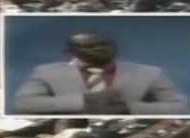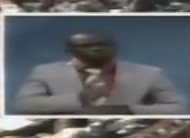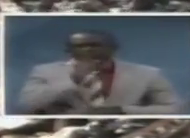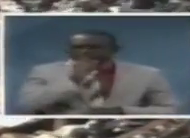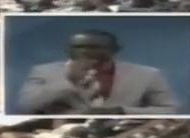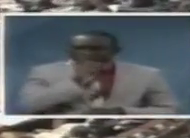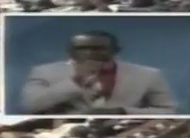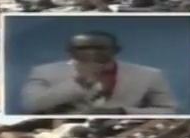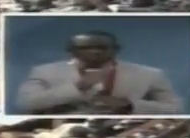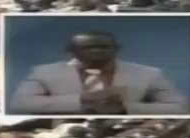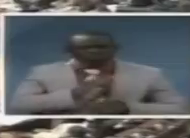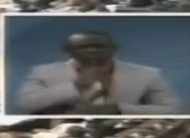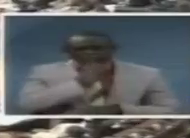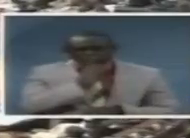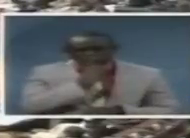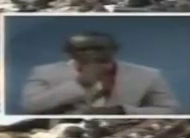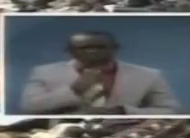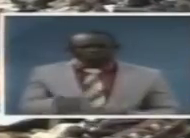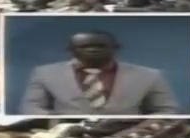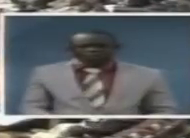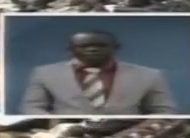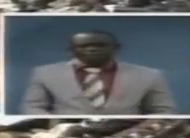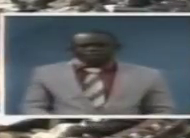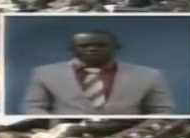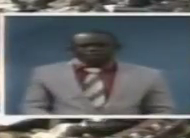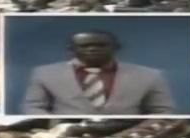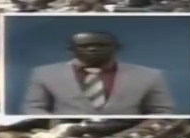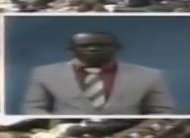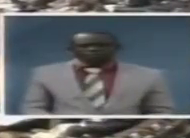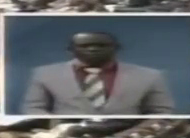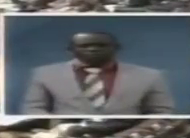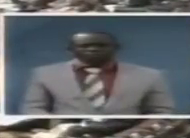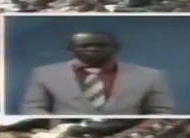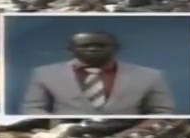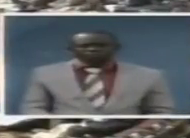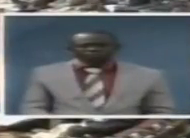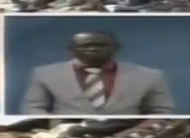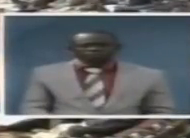Order. Let's have some order. Let's have some order.